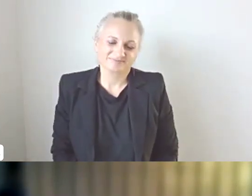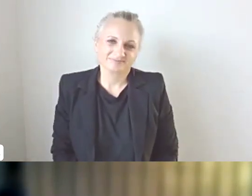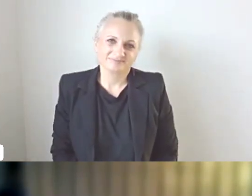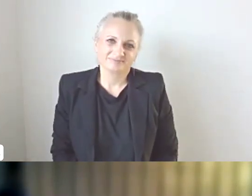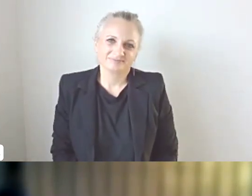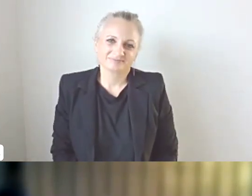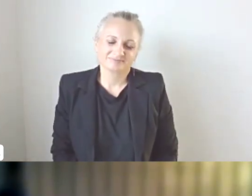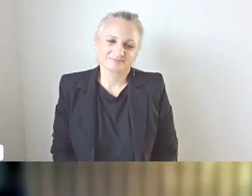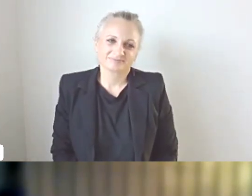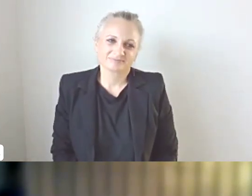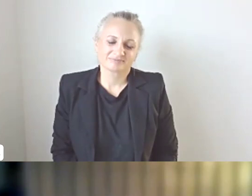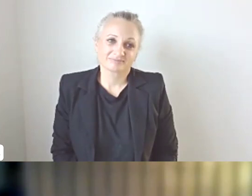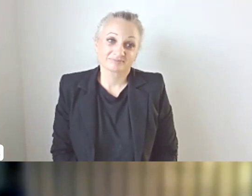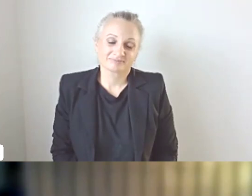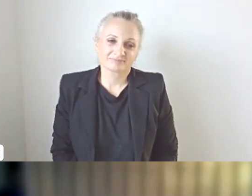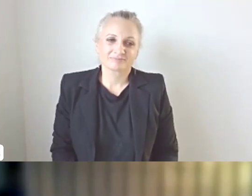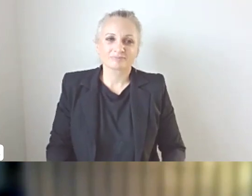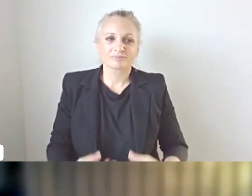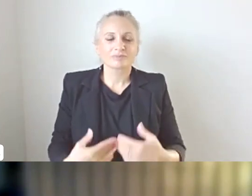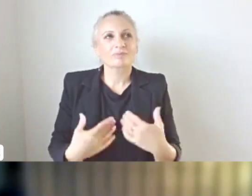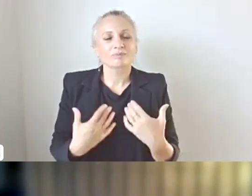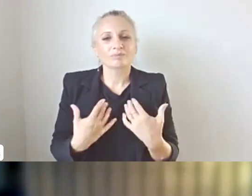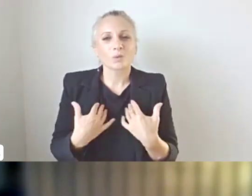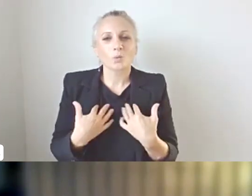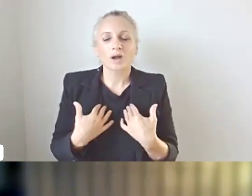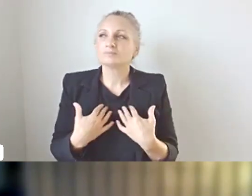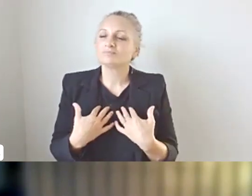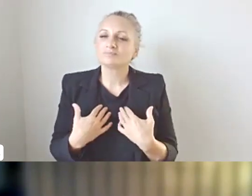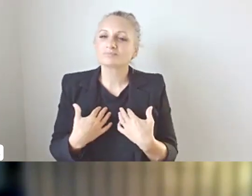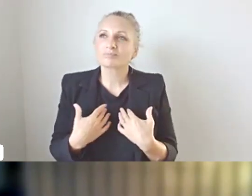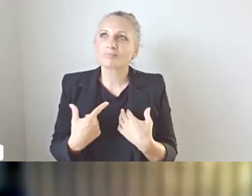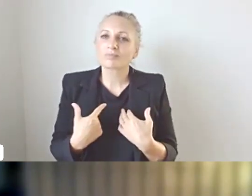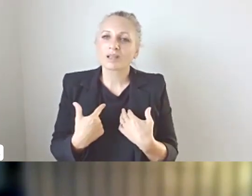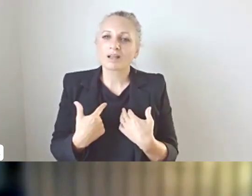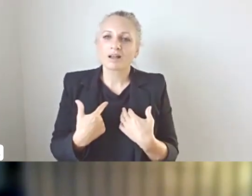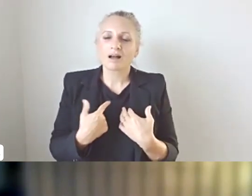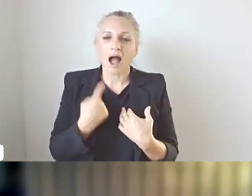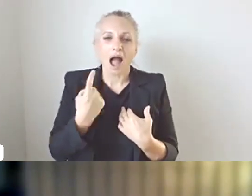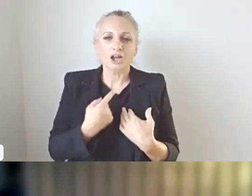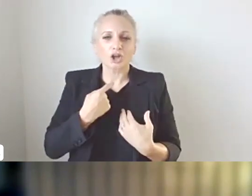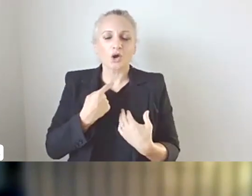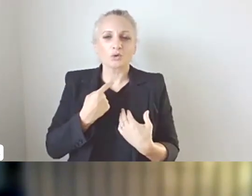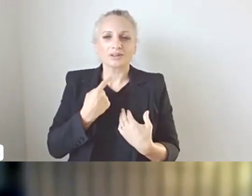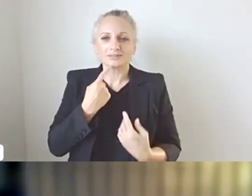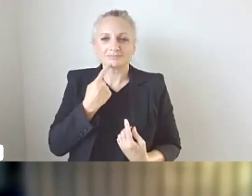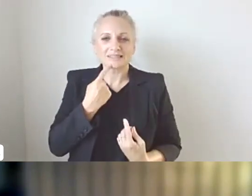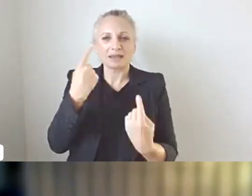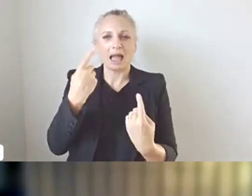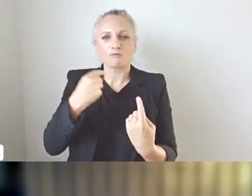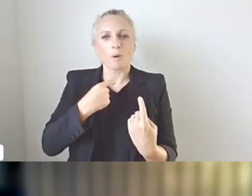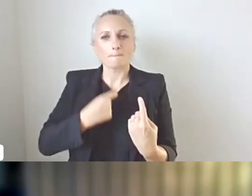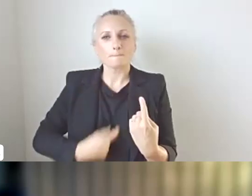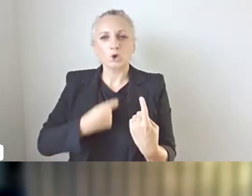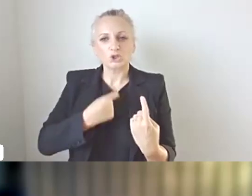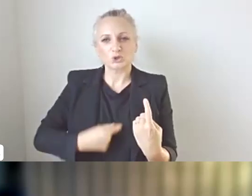Well, I can only really speak from a personal perspective as someone who's